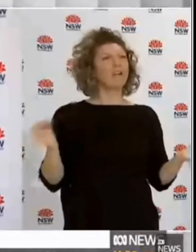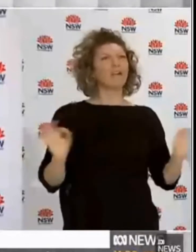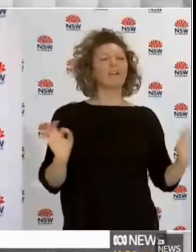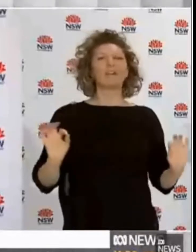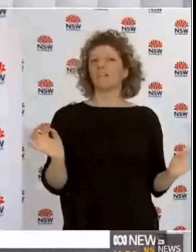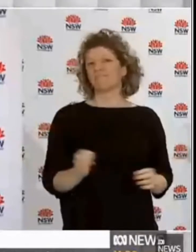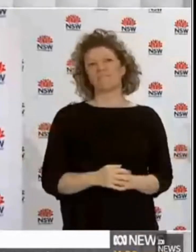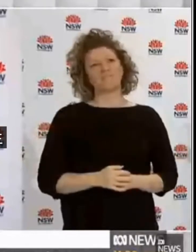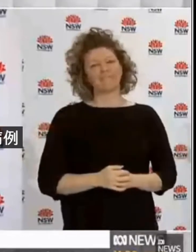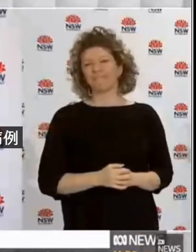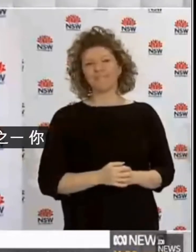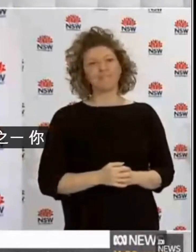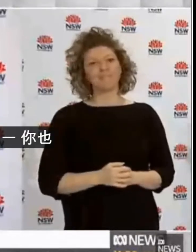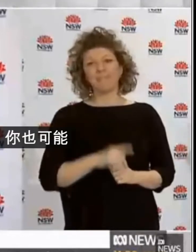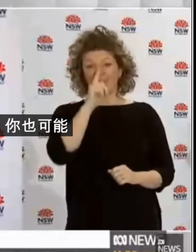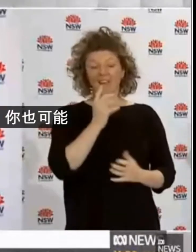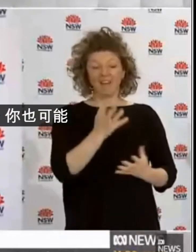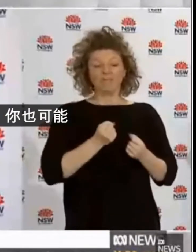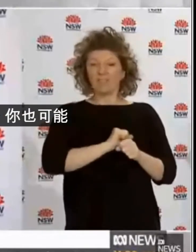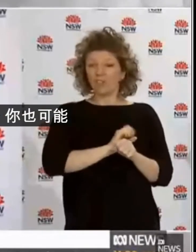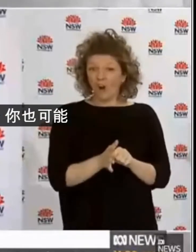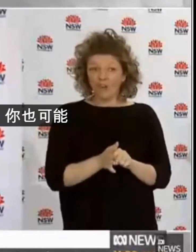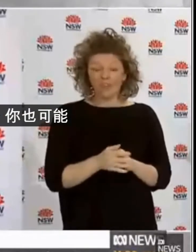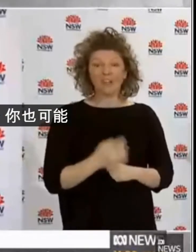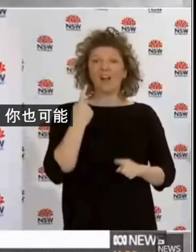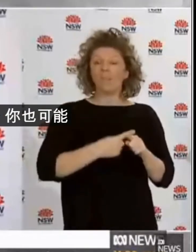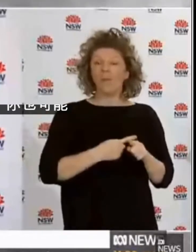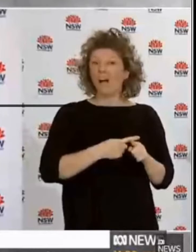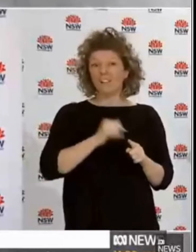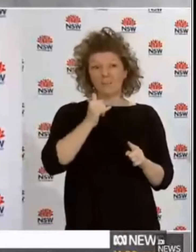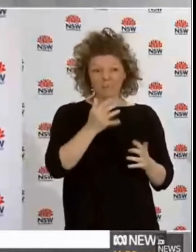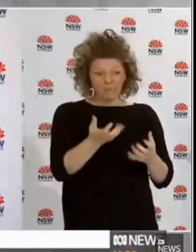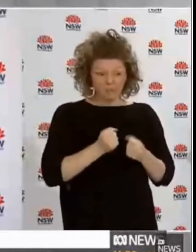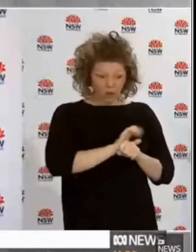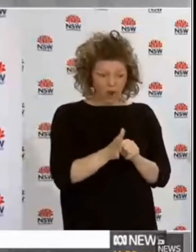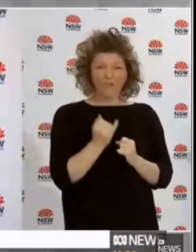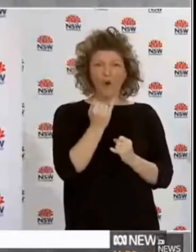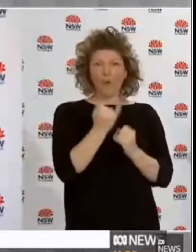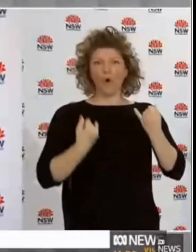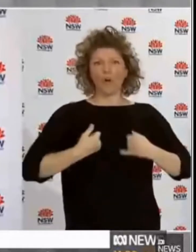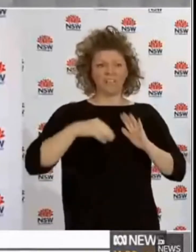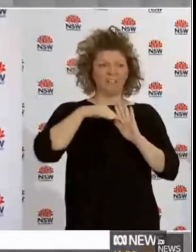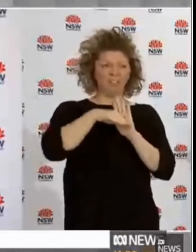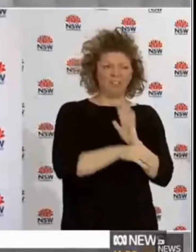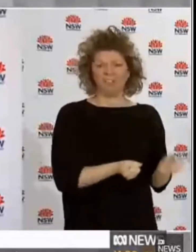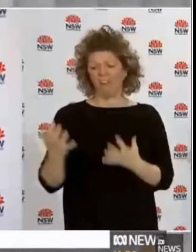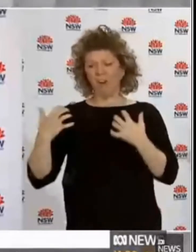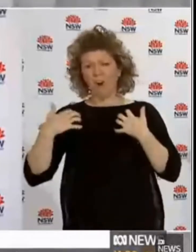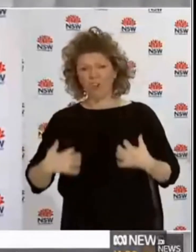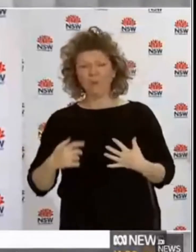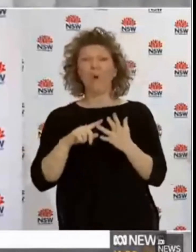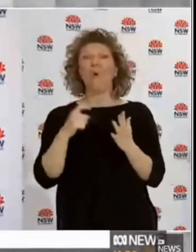up being one of our positive cases. You can also end up in hospital, and you can also end up transferring the virus, sadly, to some